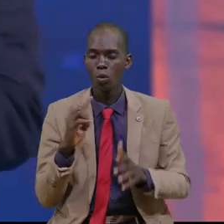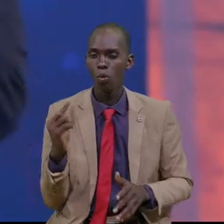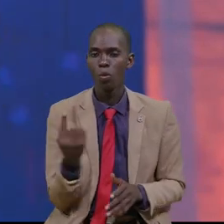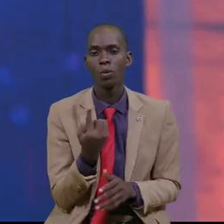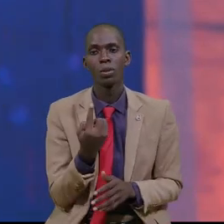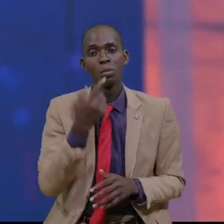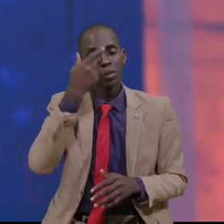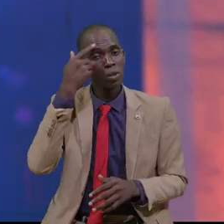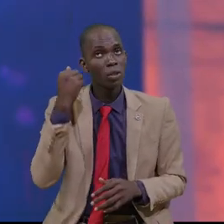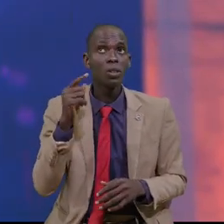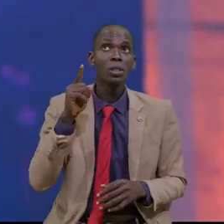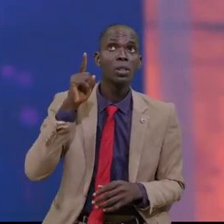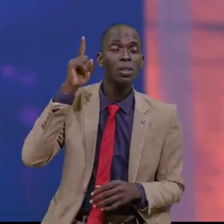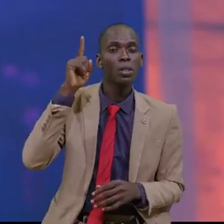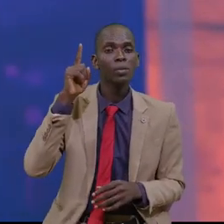he by